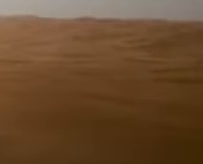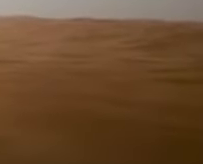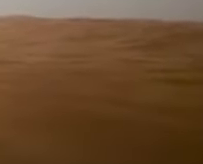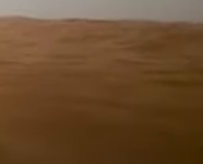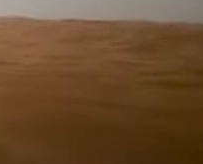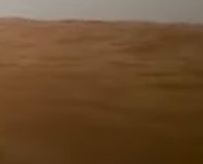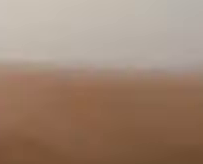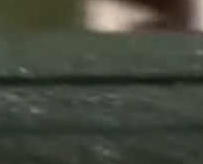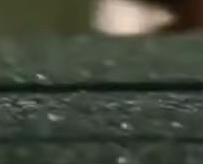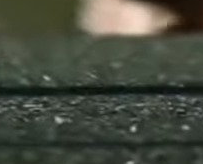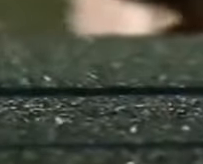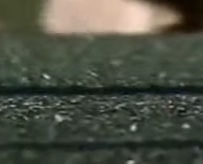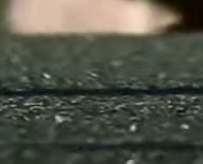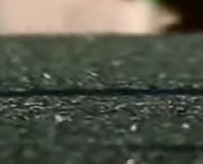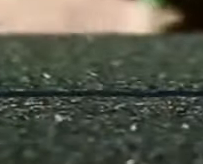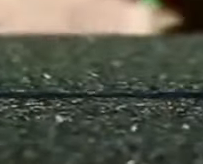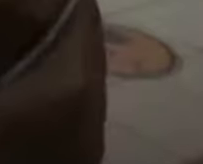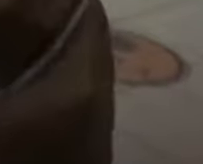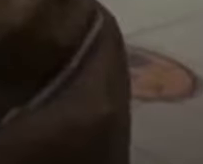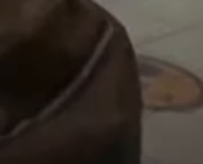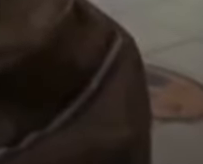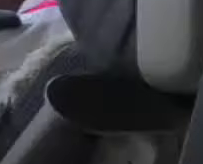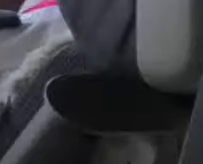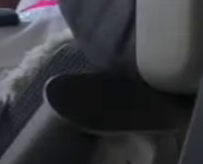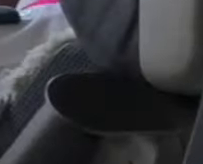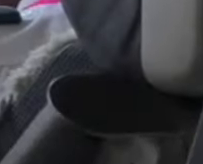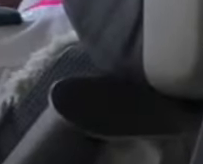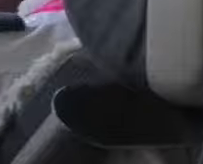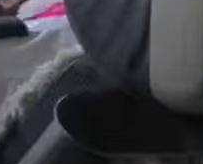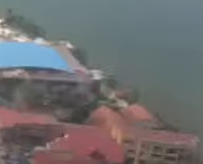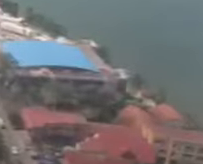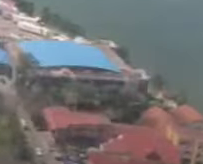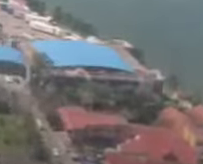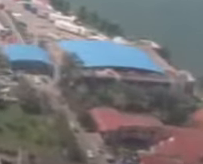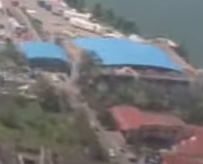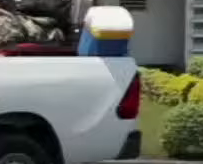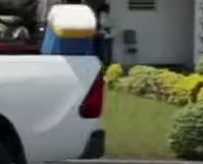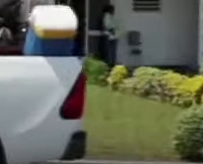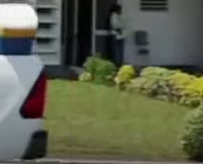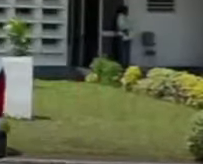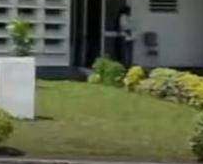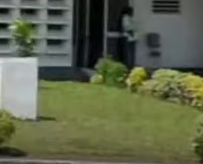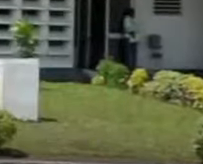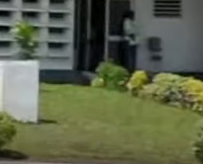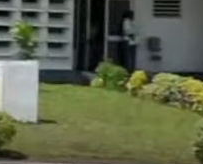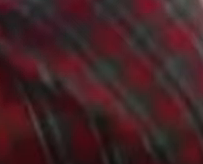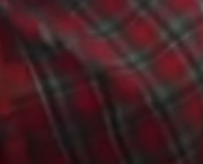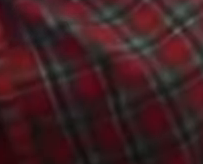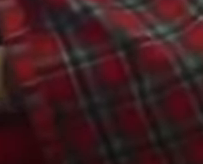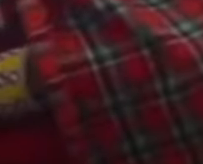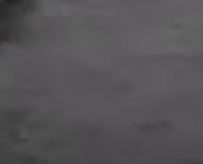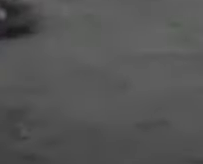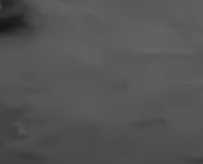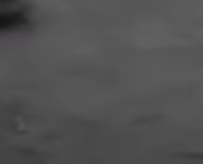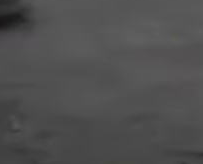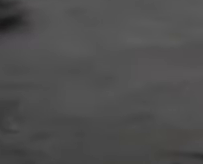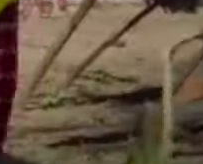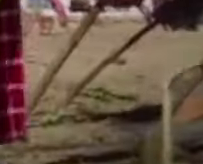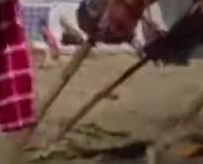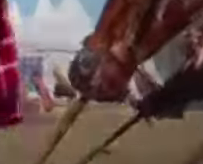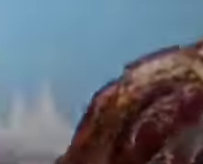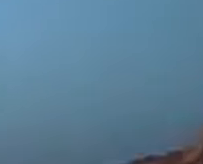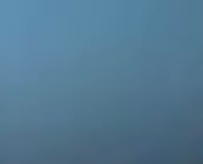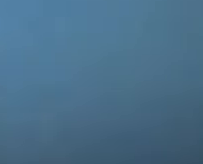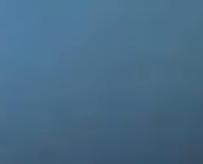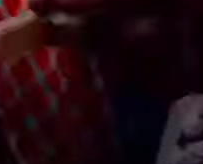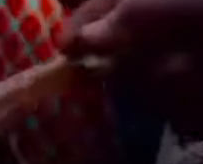Sahara, our team of passionate reporters delves deep into the heart of African cultures, celebrating